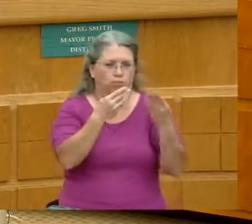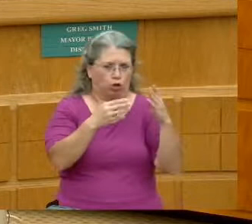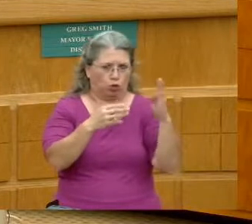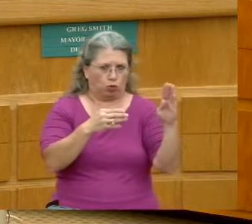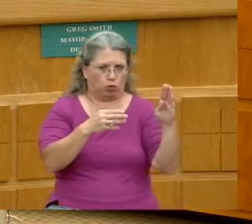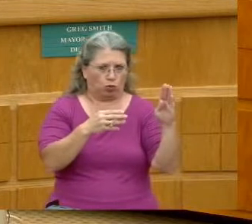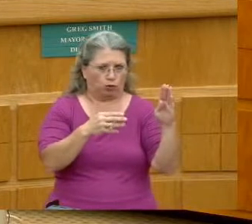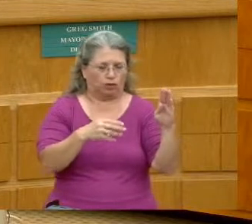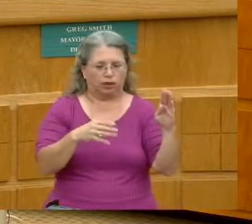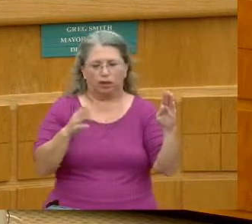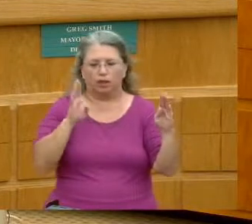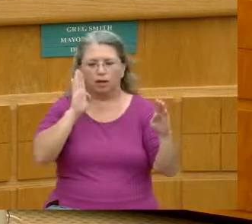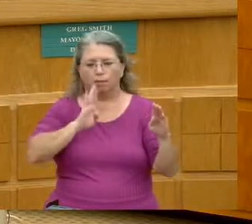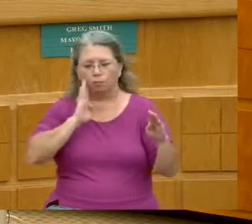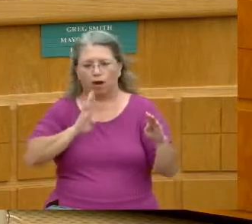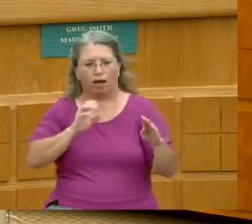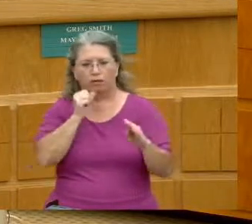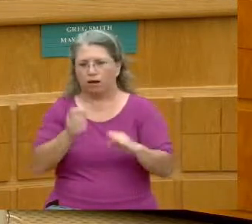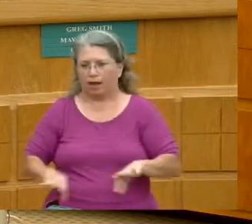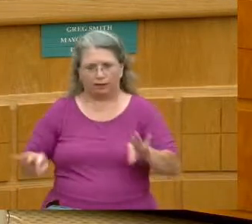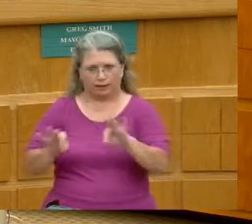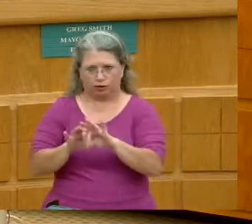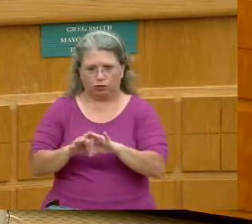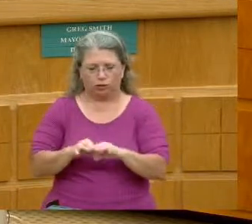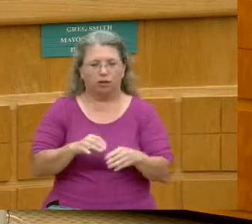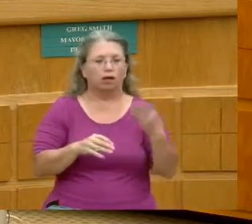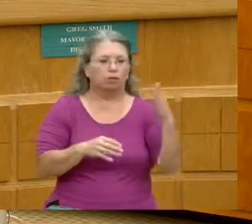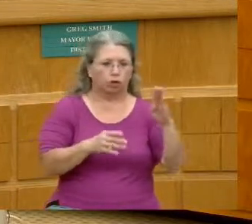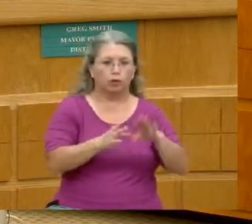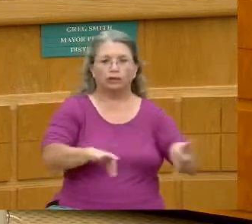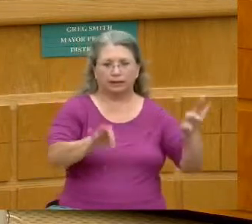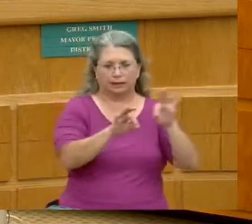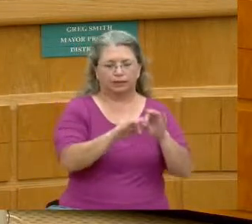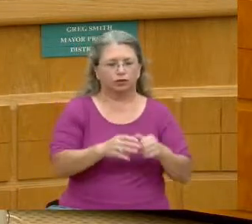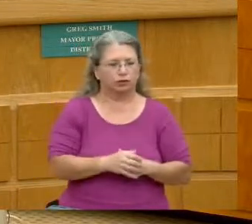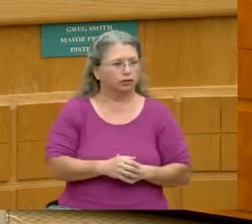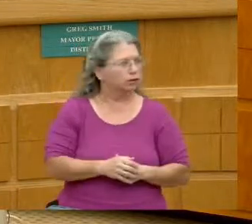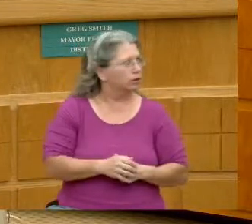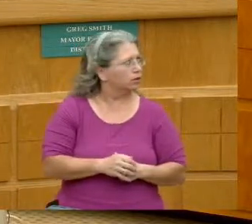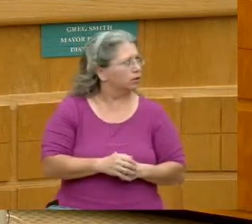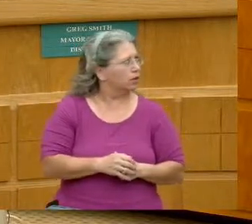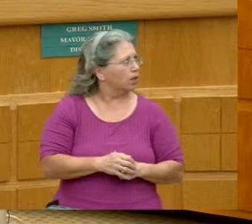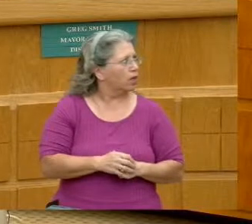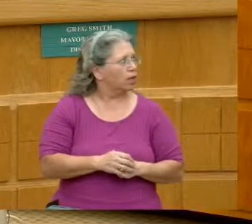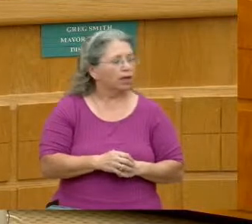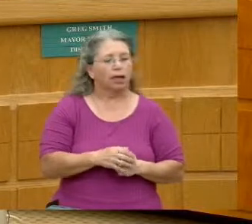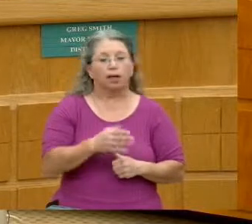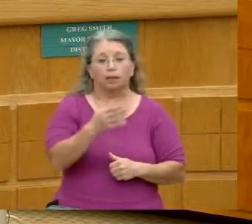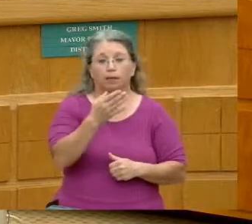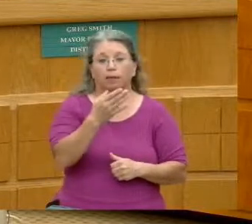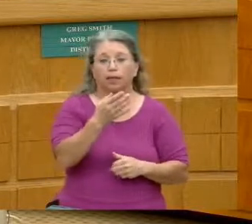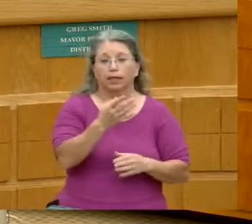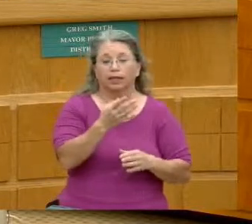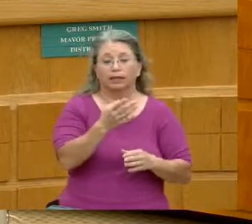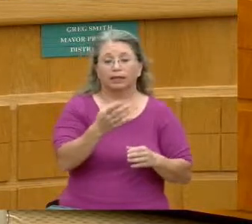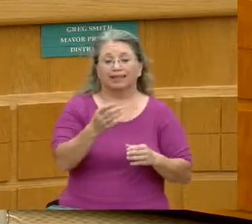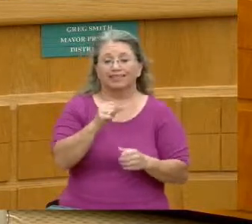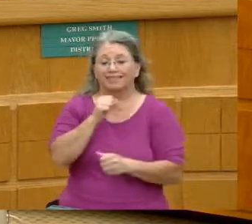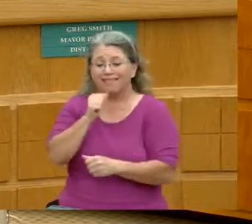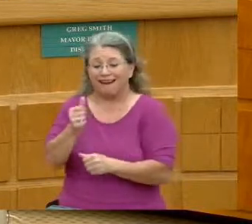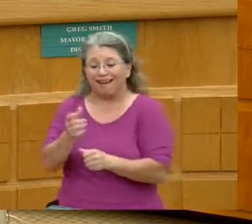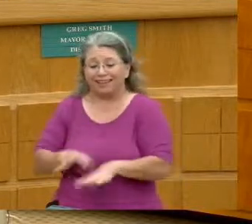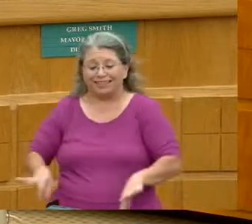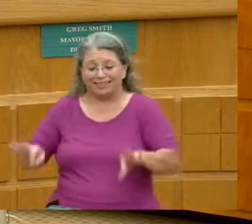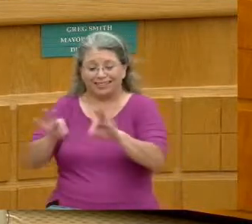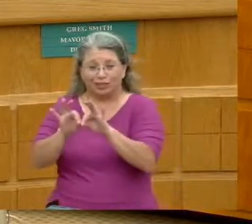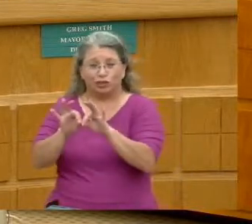essential, brown's non-essential. And what you can see is that the essentials were higher, but the non-essentials are coming up, just like